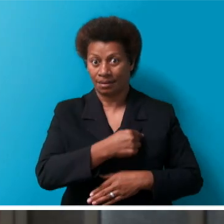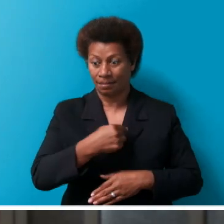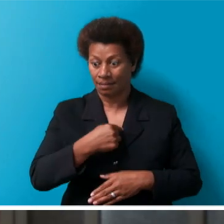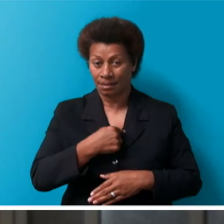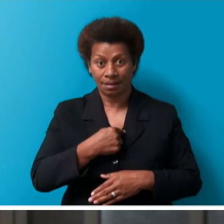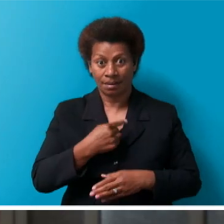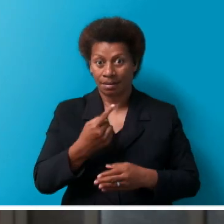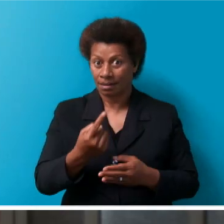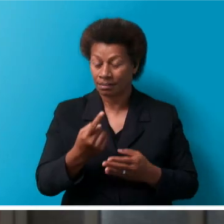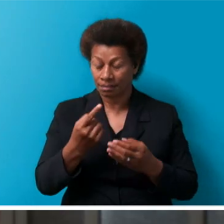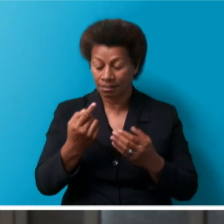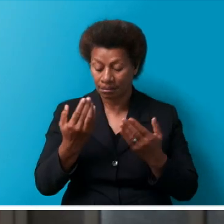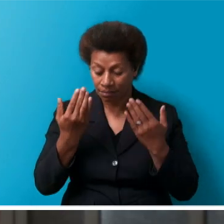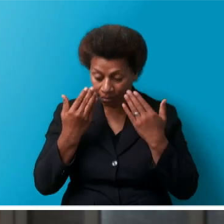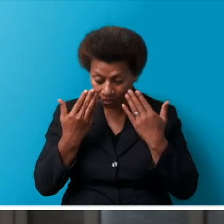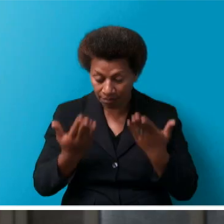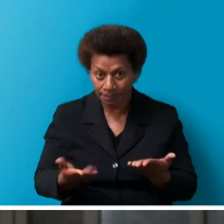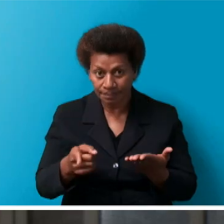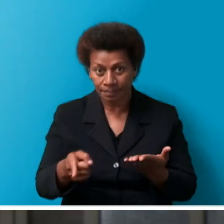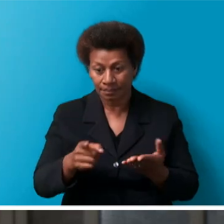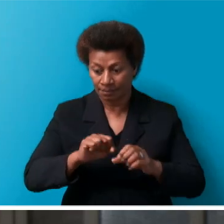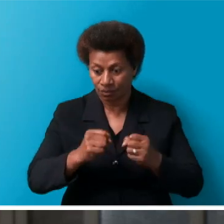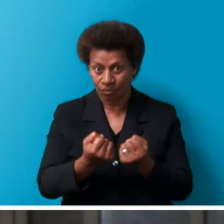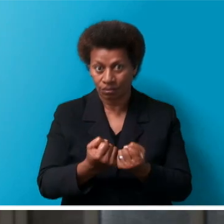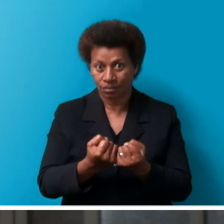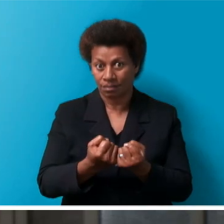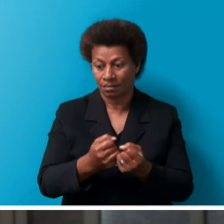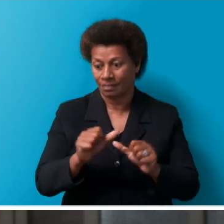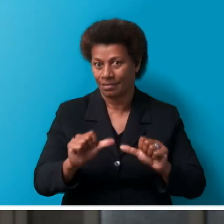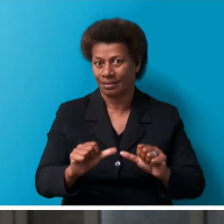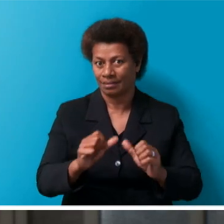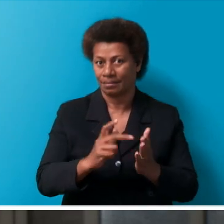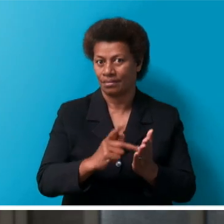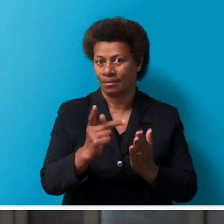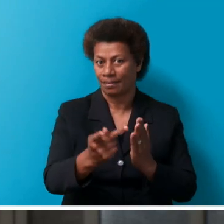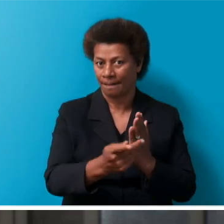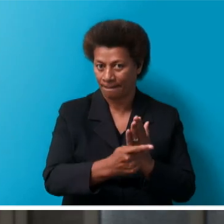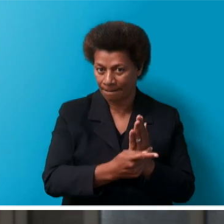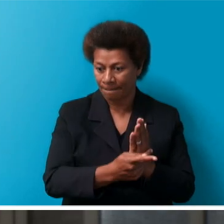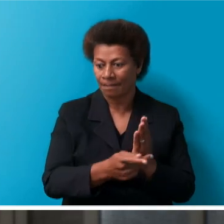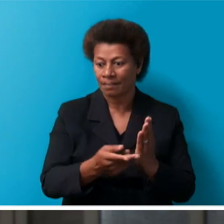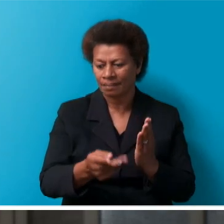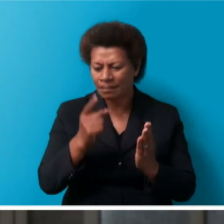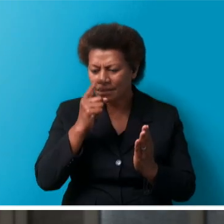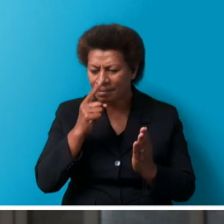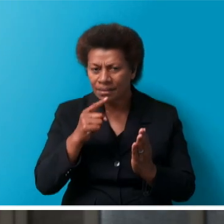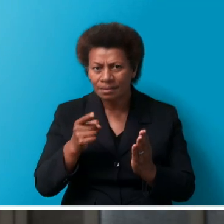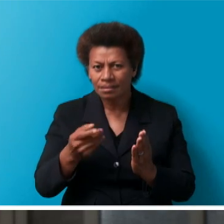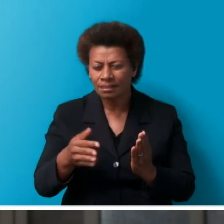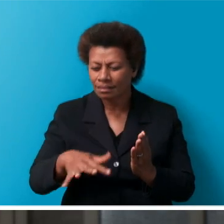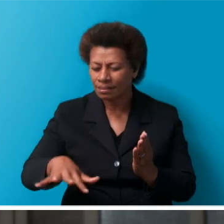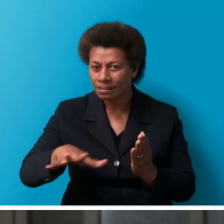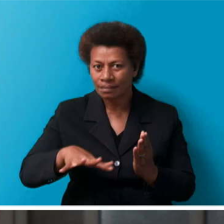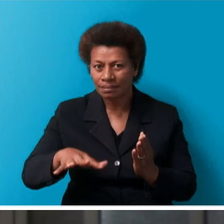government's investment in a range of recurrent social protection programs to protect our people's well-being and build resilience across the life